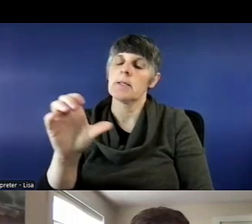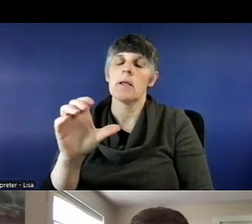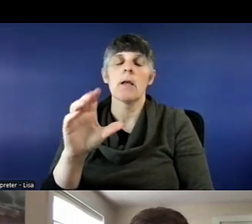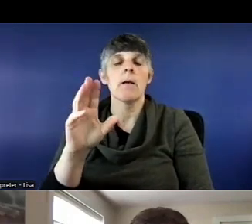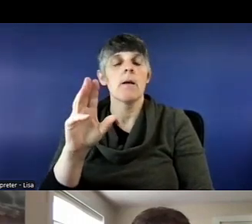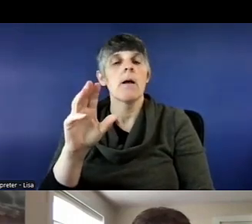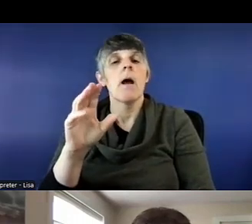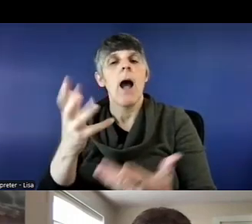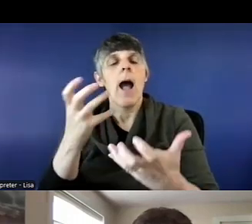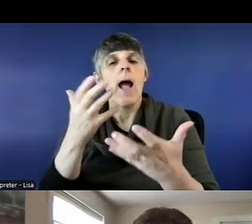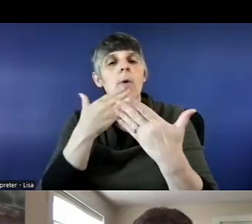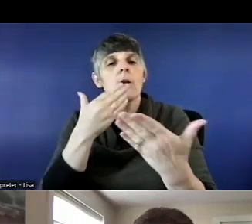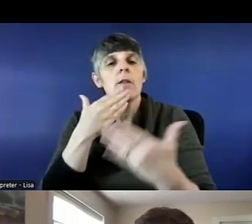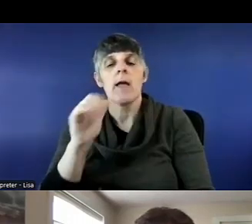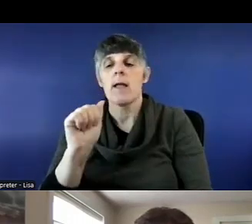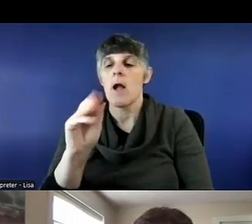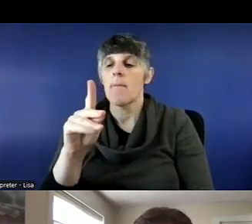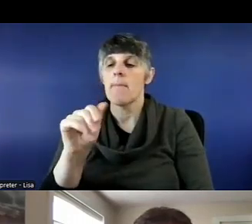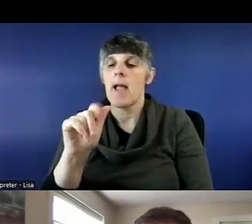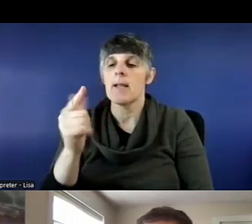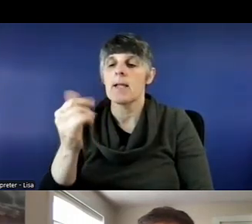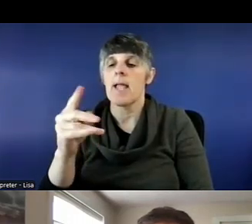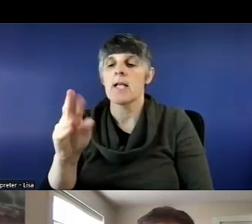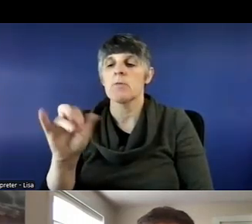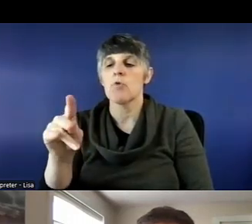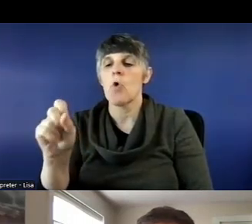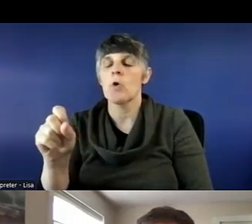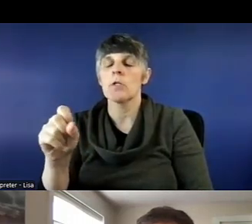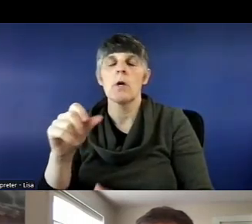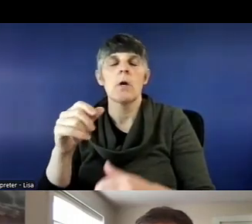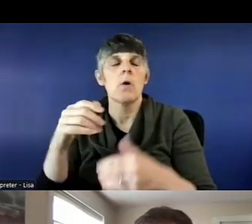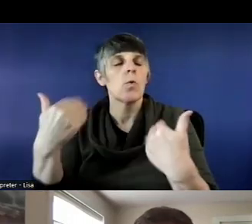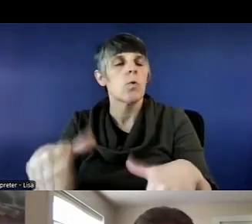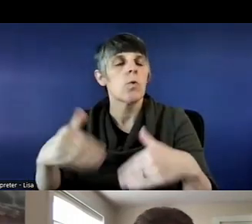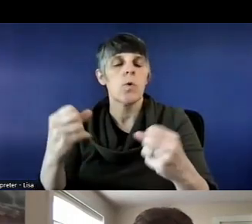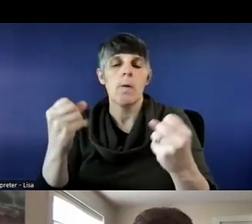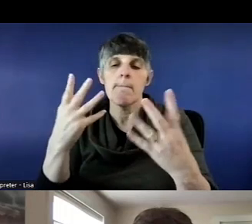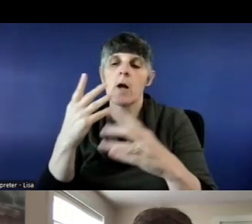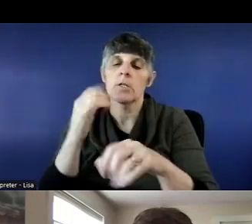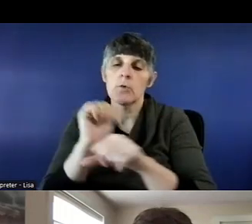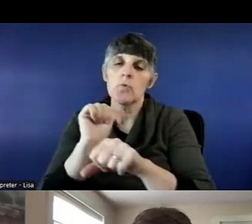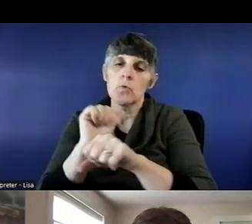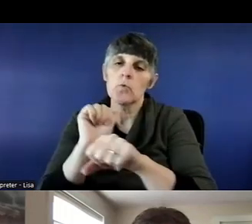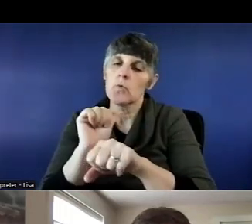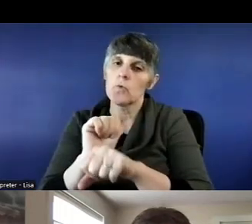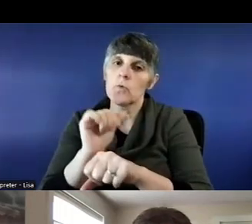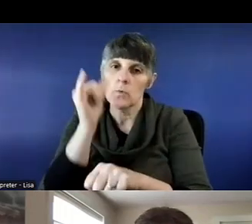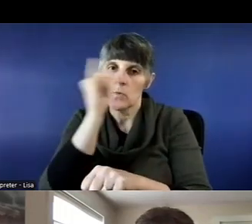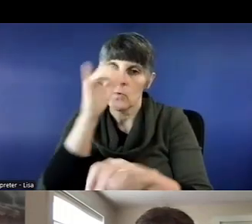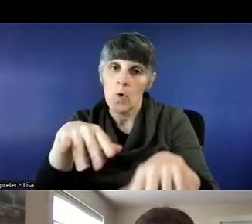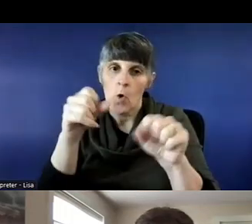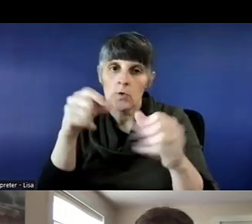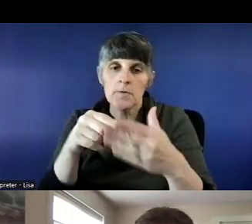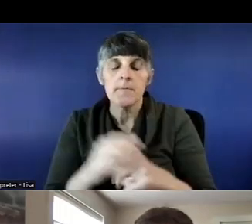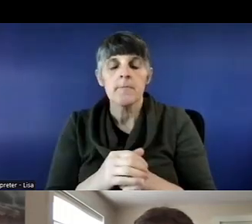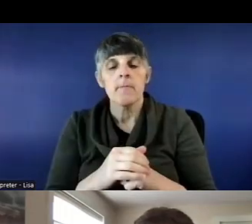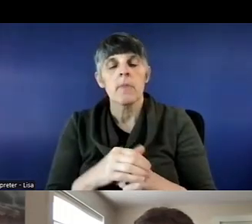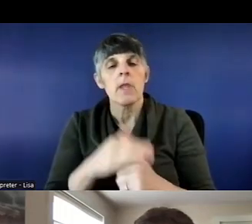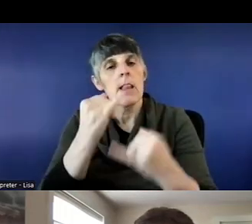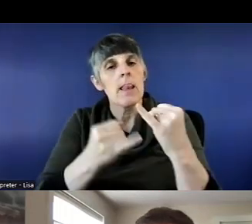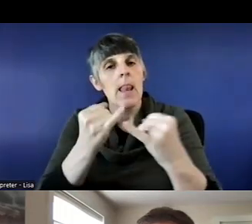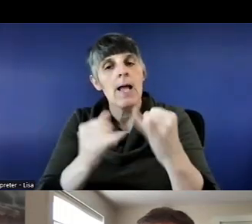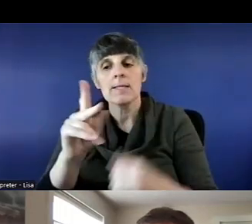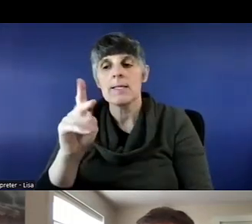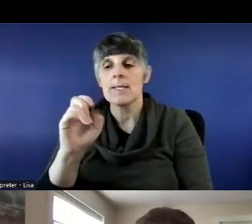I also want to thank Amanda Gasparonis at DLC, who put countless hours into setting up this event. Lastly, I want to thank our keynote